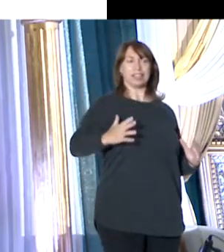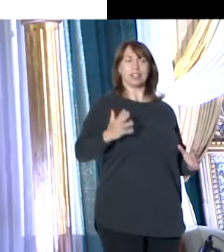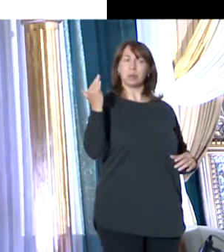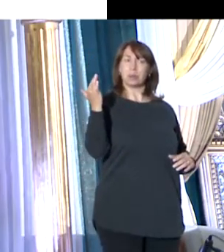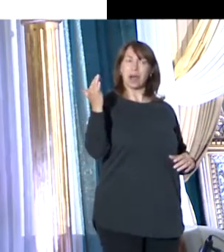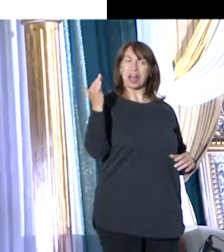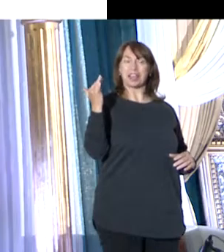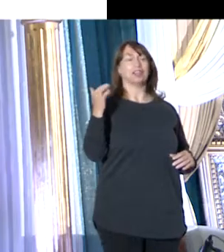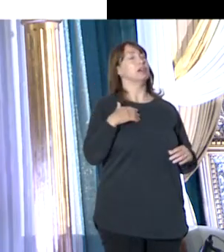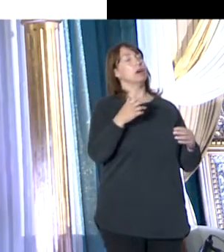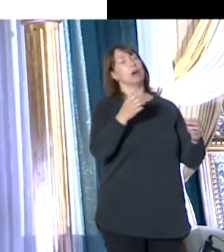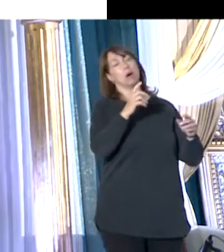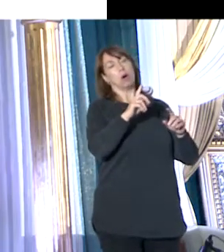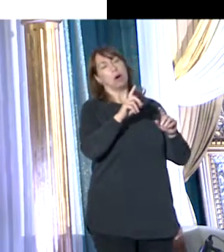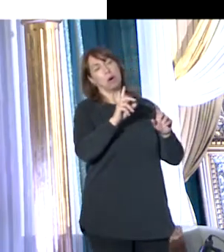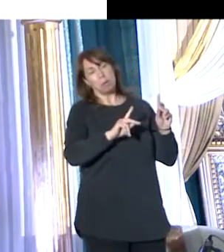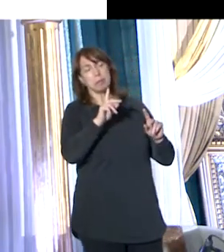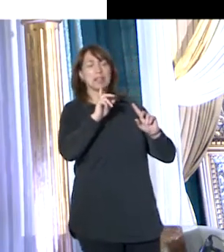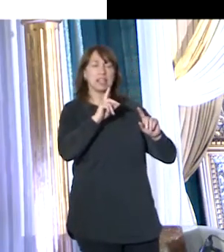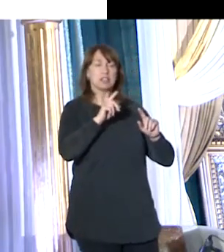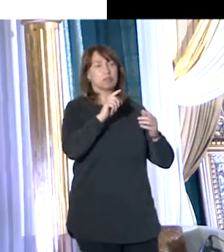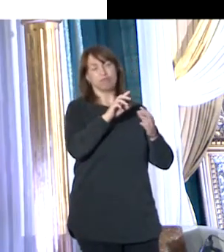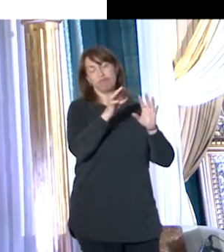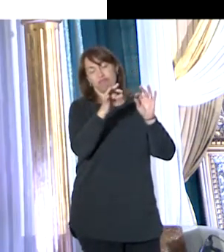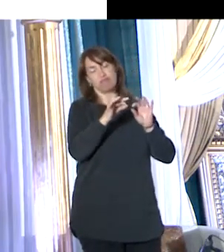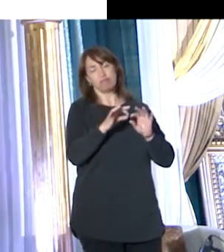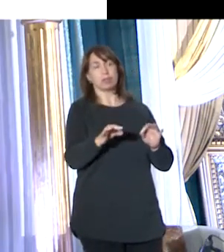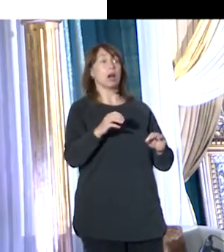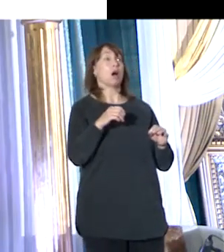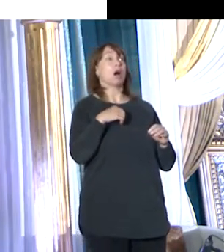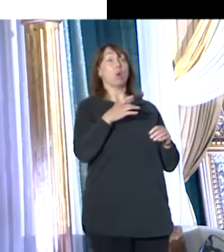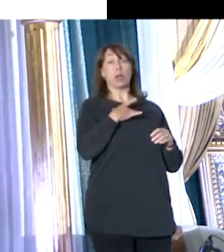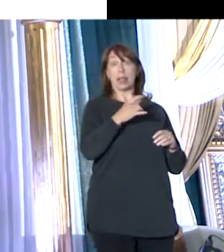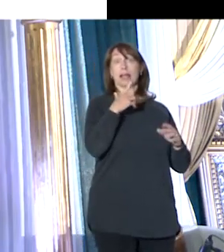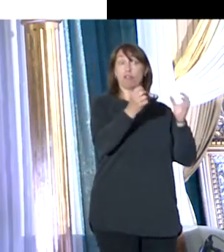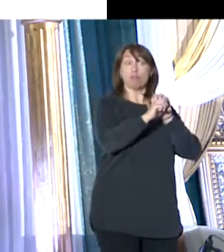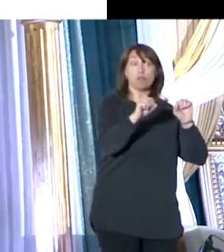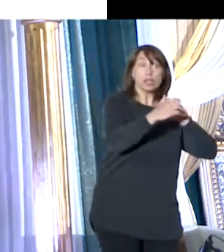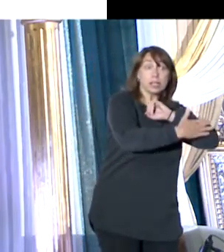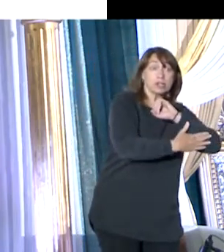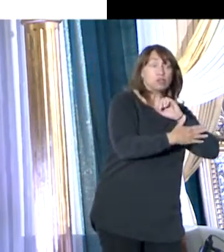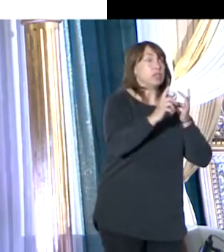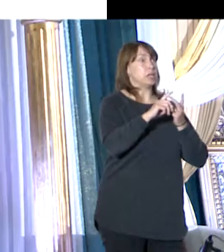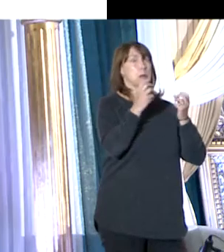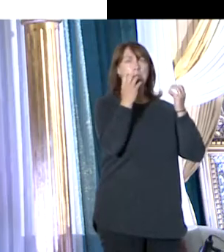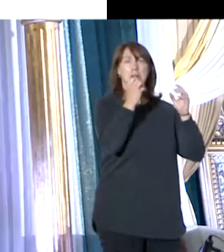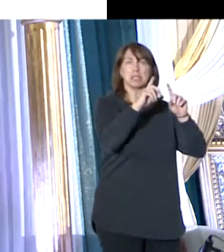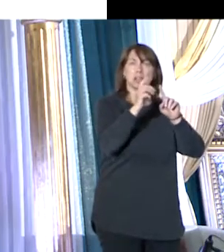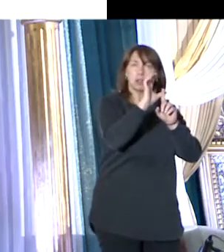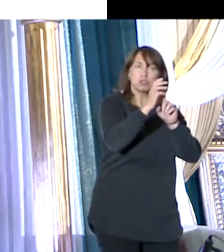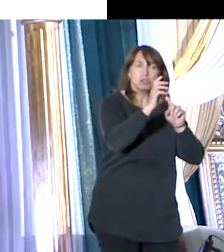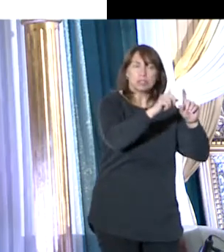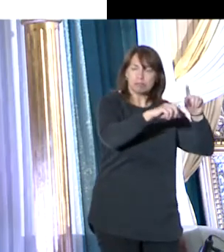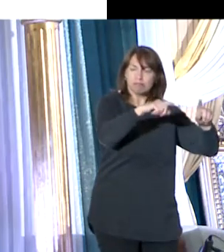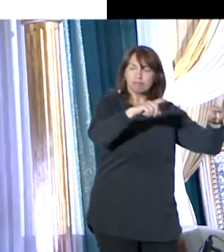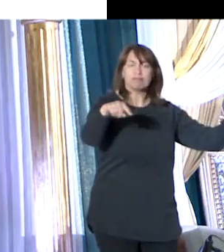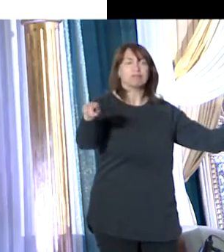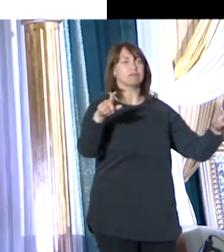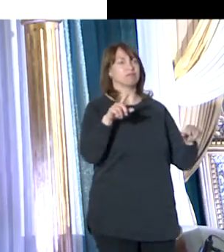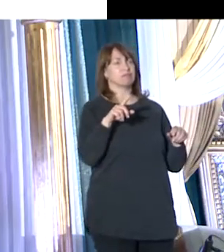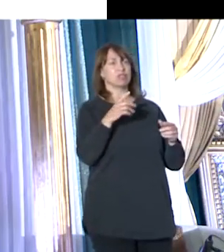free country, a democracy, multiculturalism, that's a peaceful, stable country, humanitarian, friendly